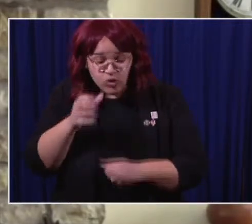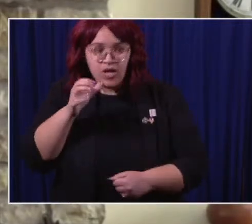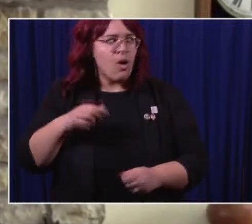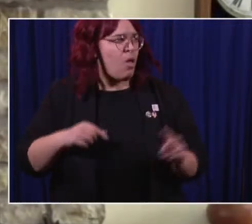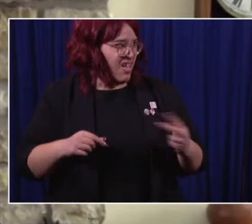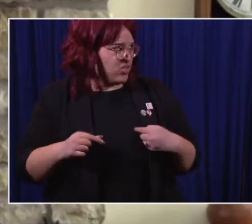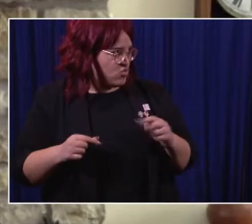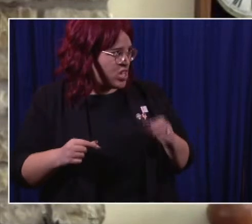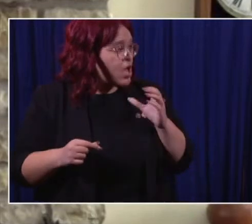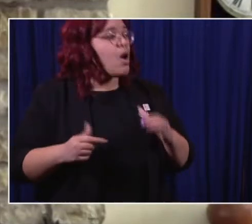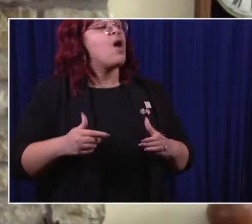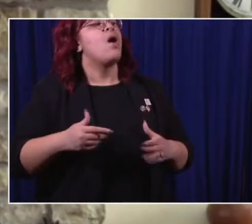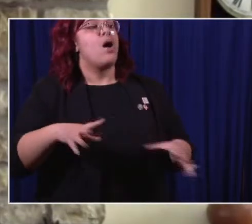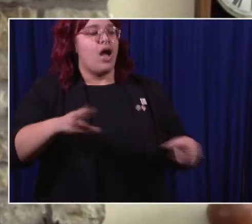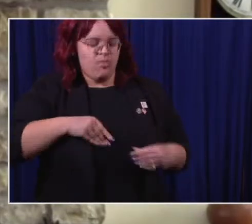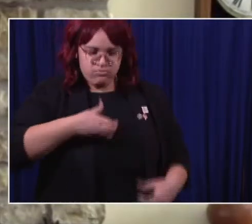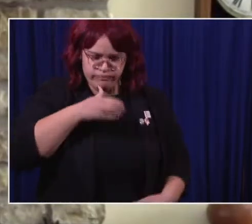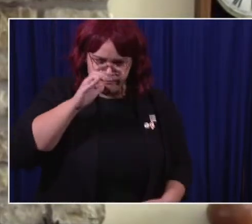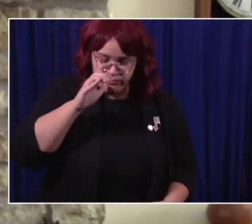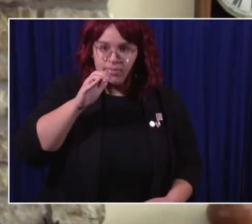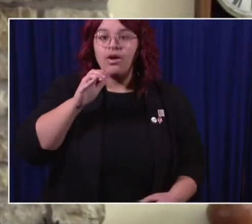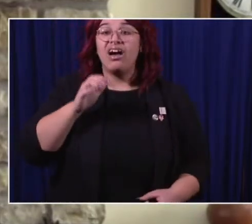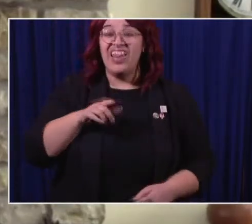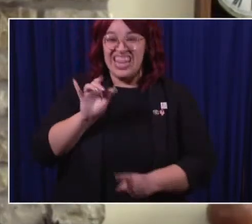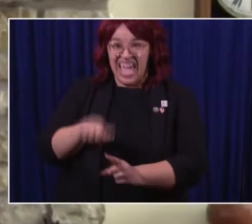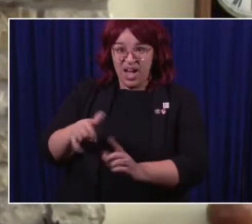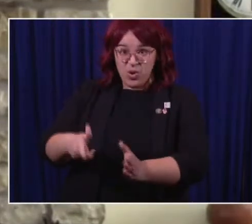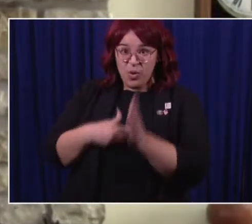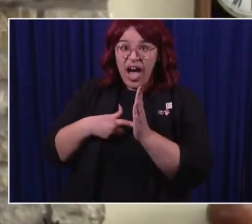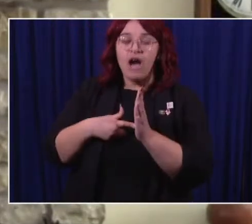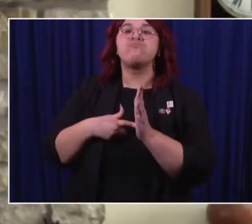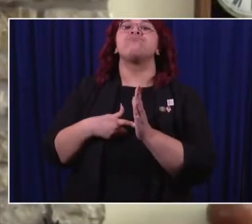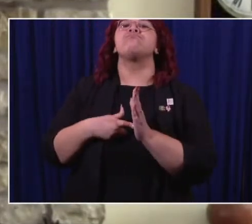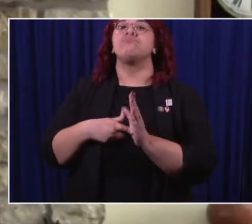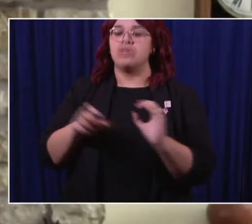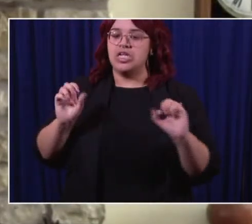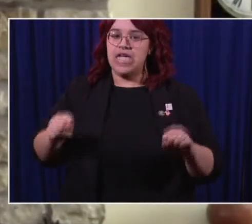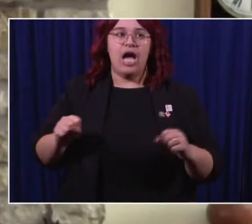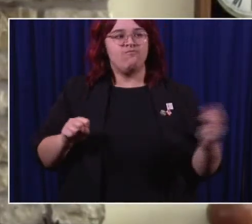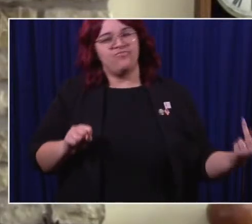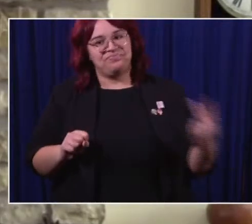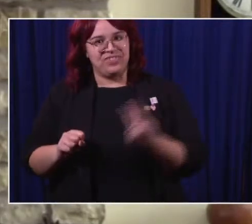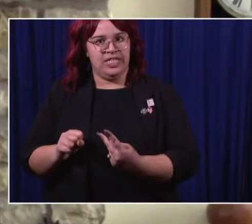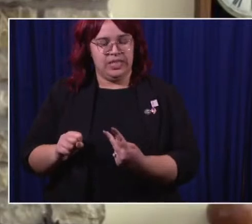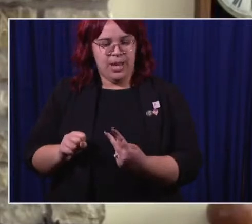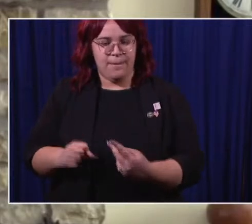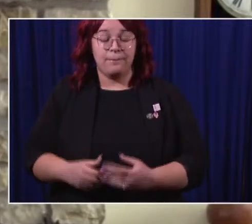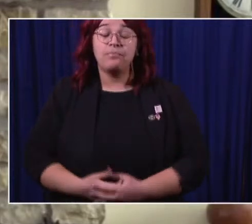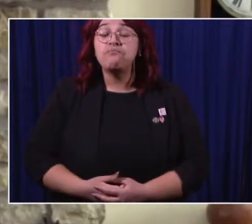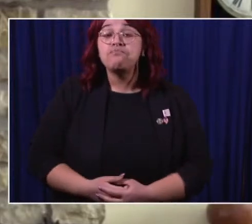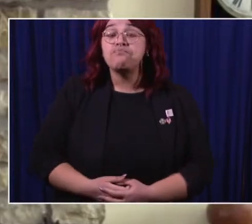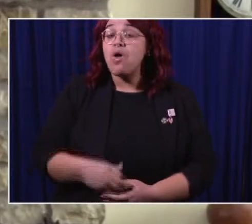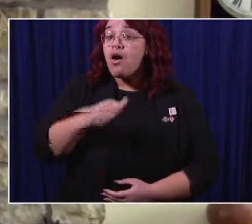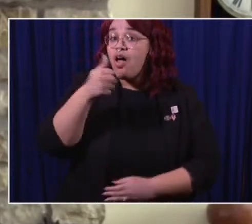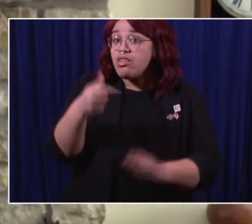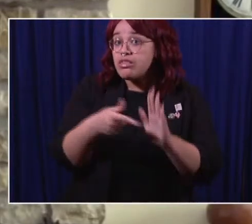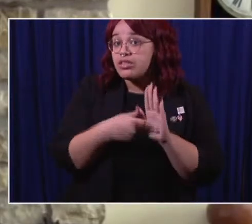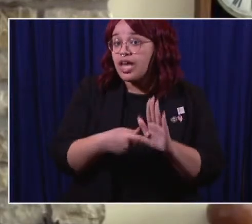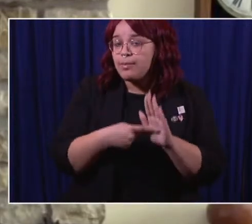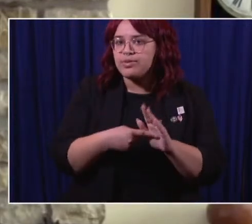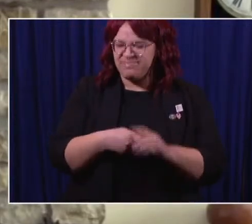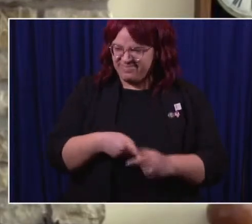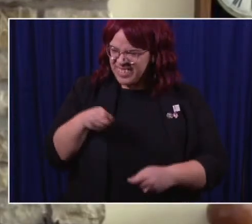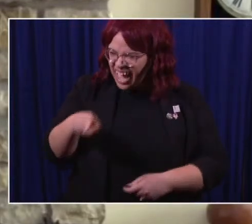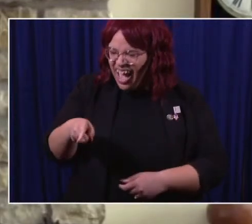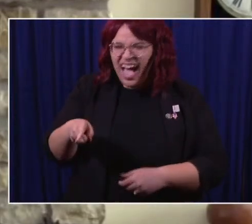Another example, according to CMS, of compassionate care. A resident who used to talk and interact with others is